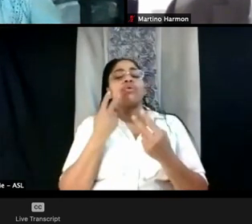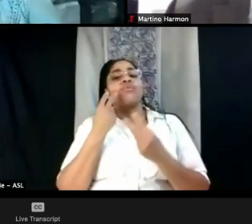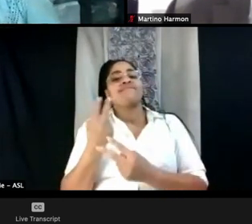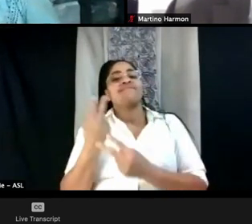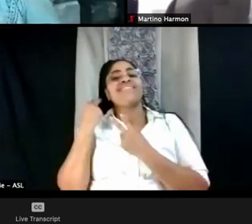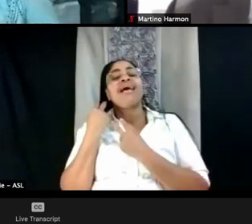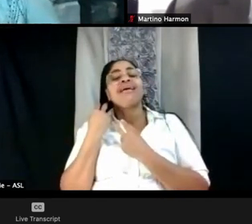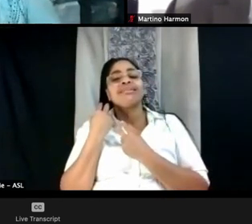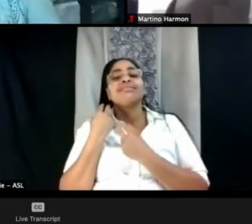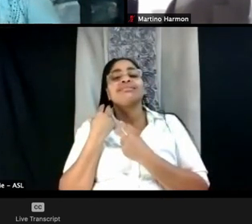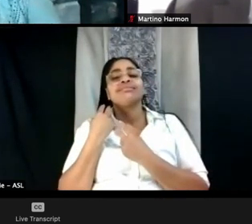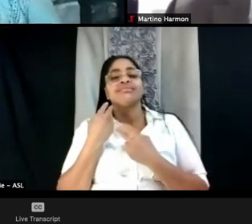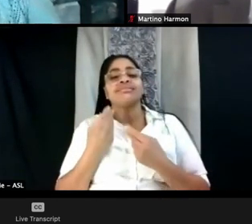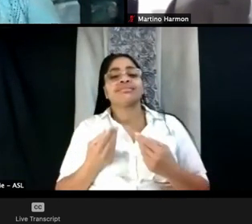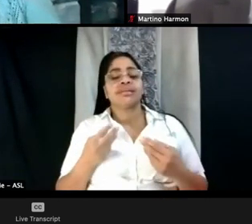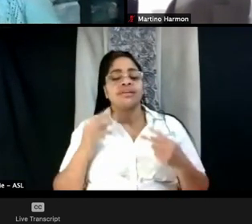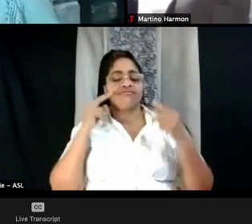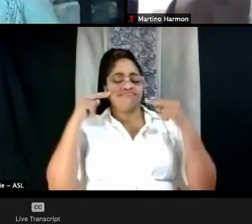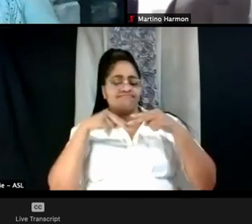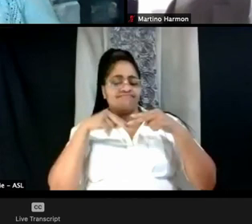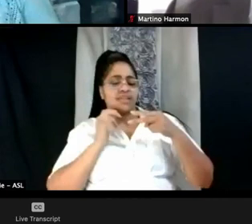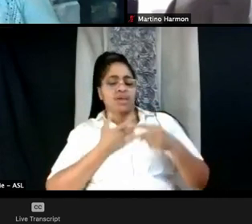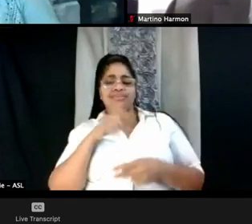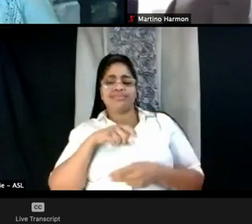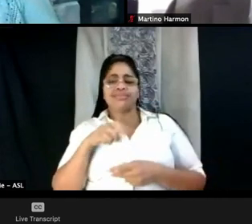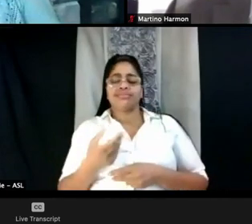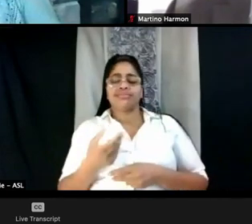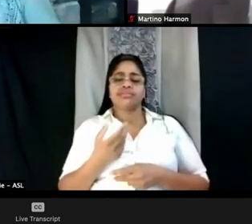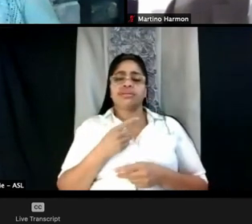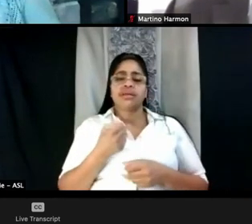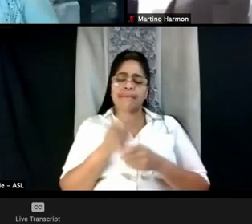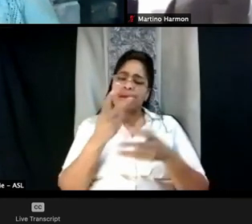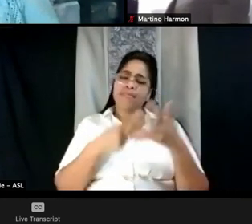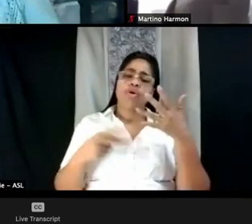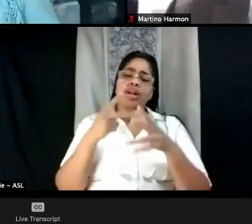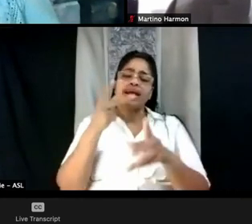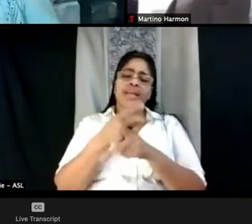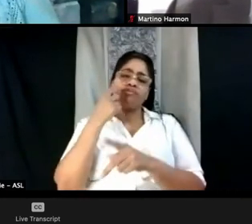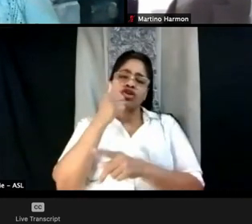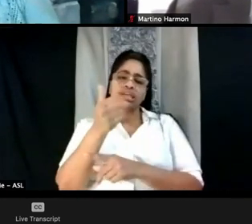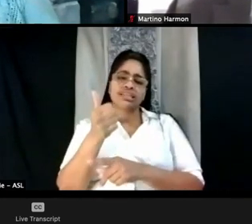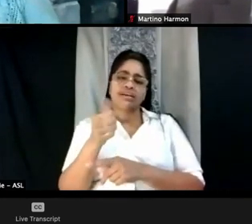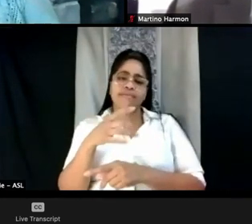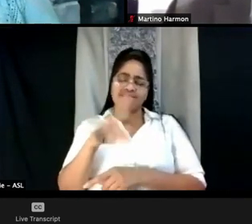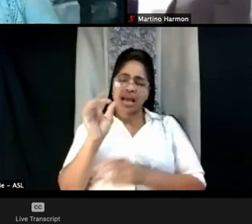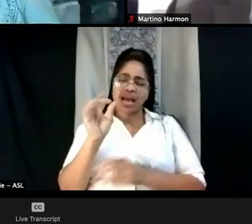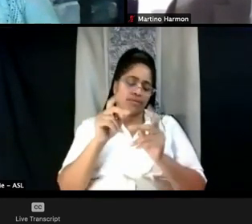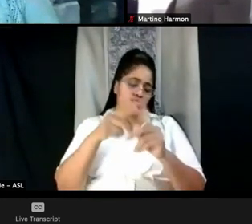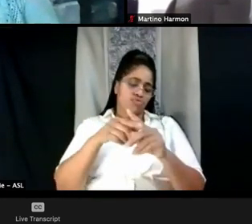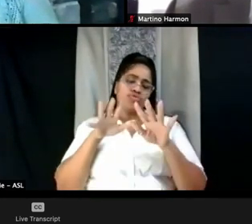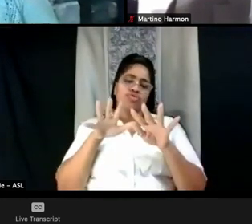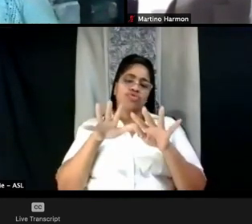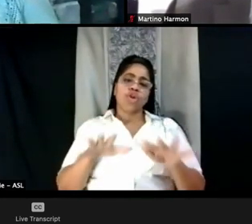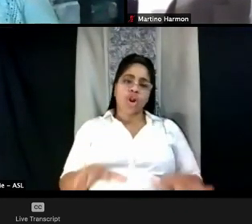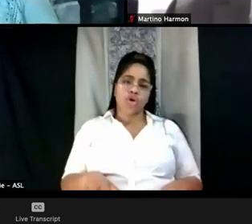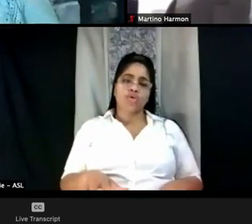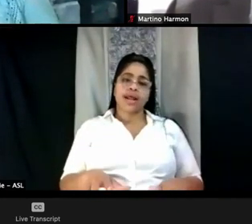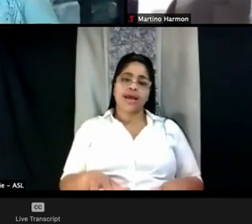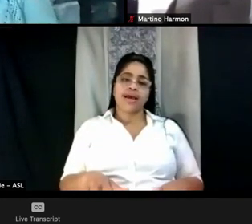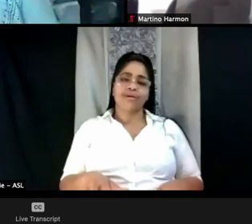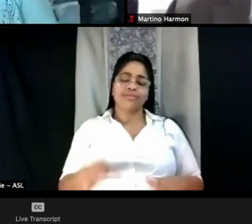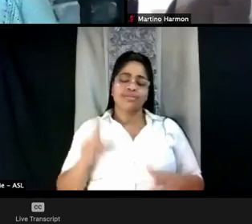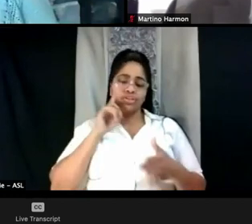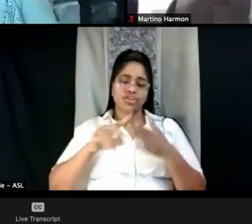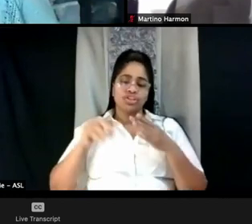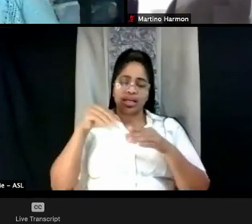our essential needs. Make it a priority to care for yourself by finding opportunities to slow down, to check in with yourself